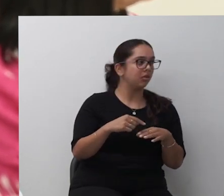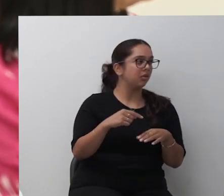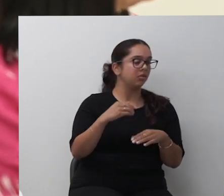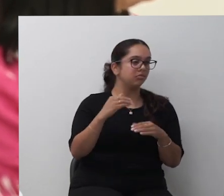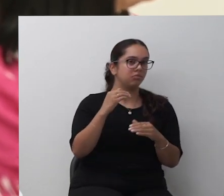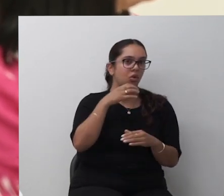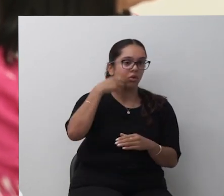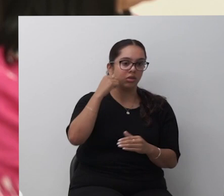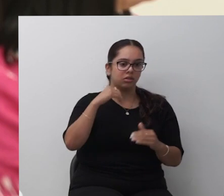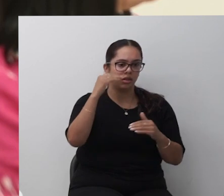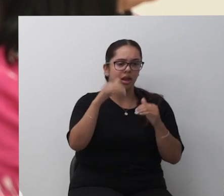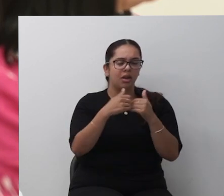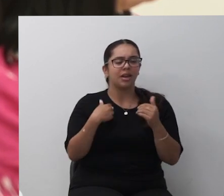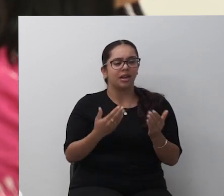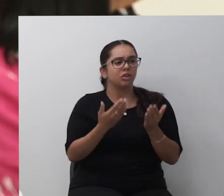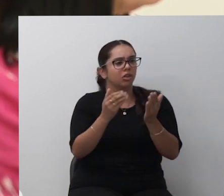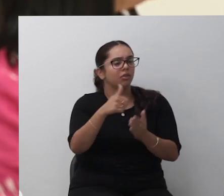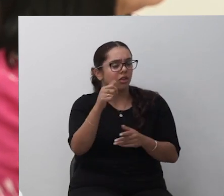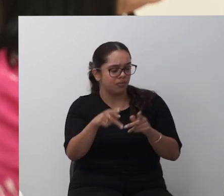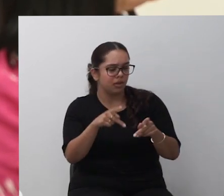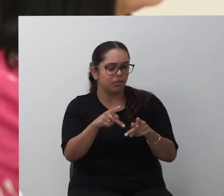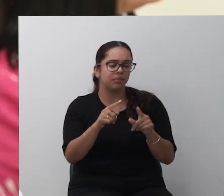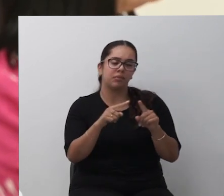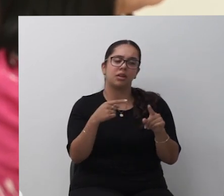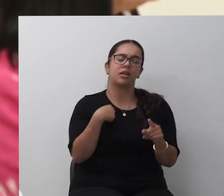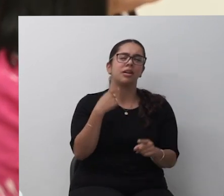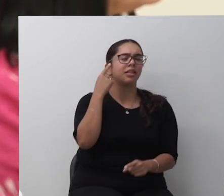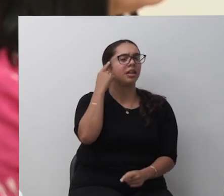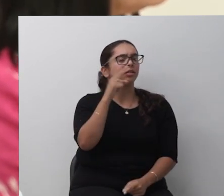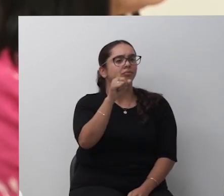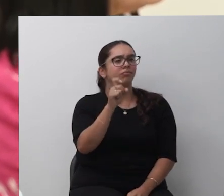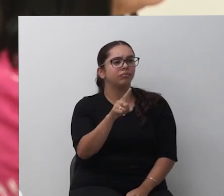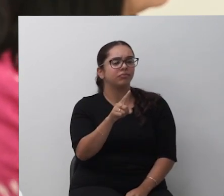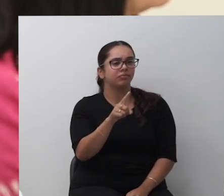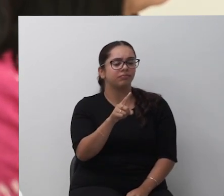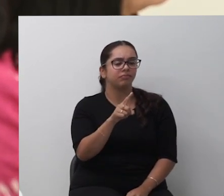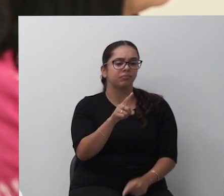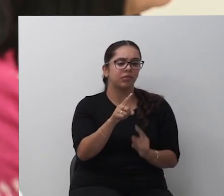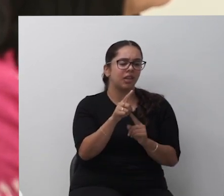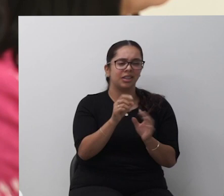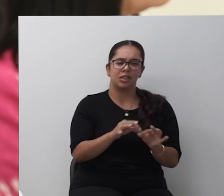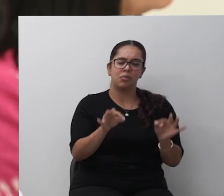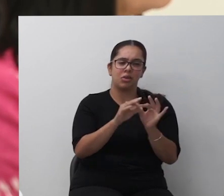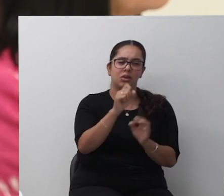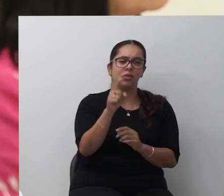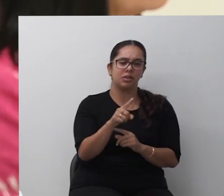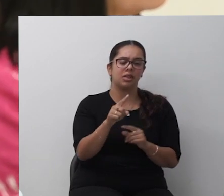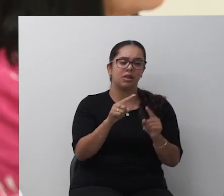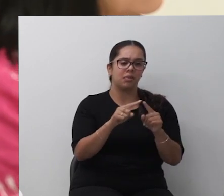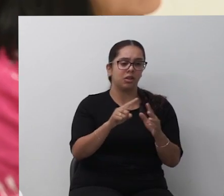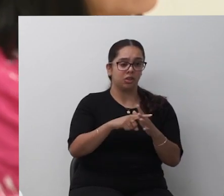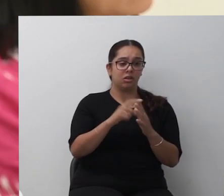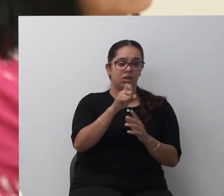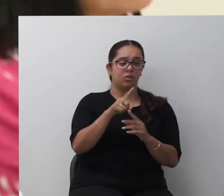gen, is often like, how do I serve others? But I think the question is such an important question, but the starting